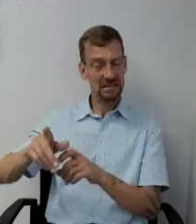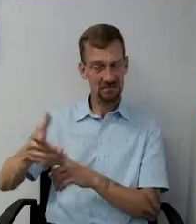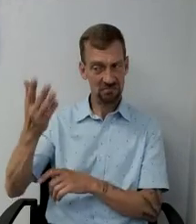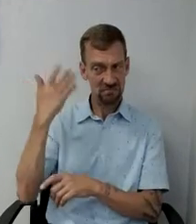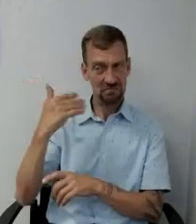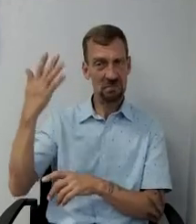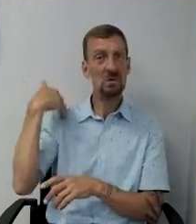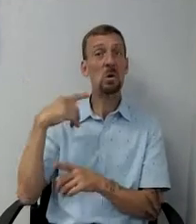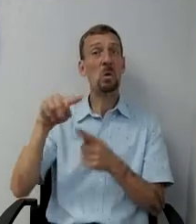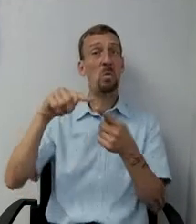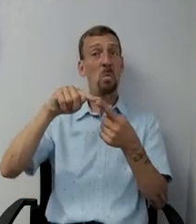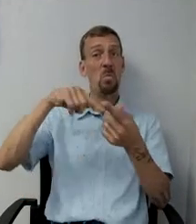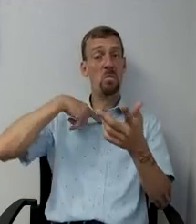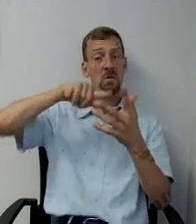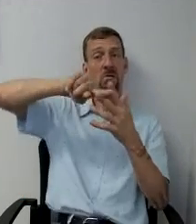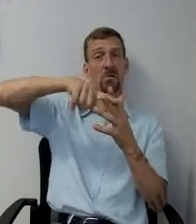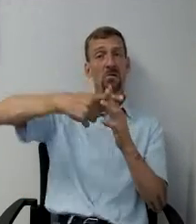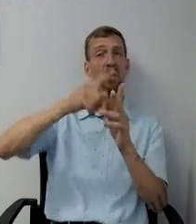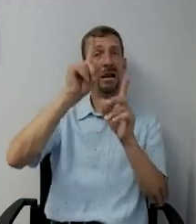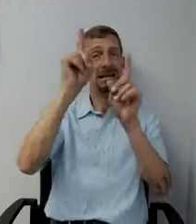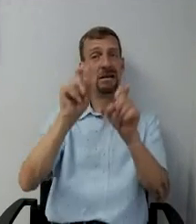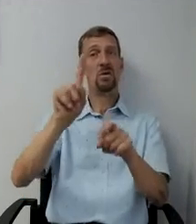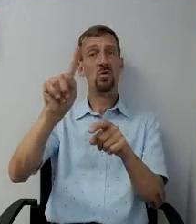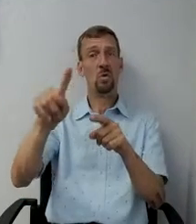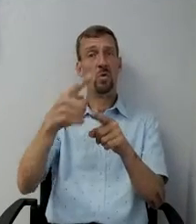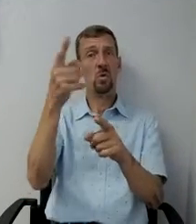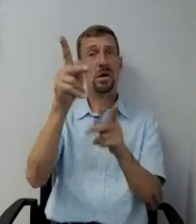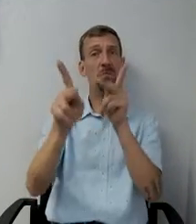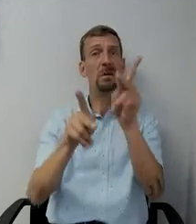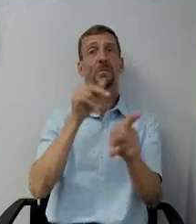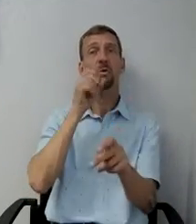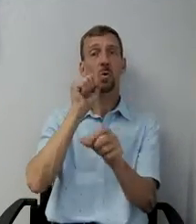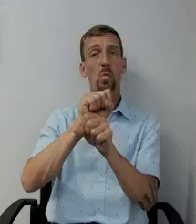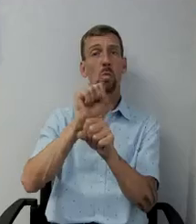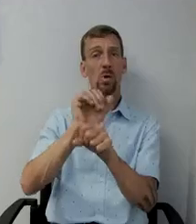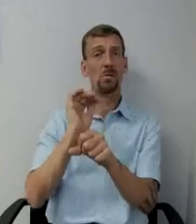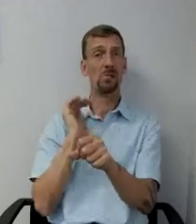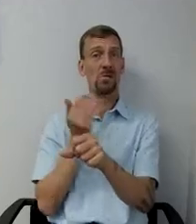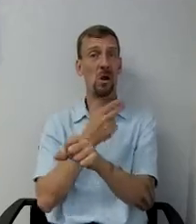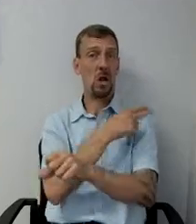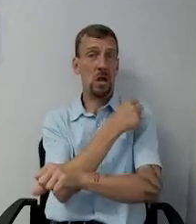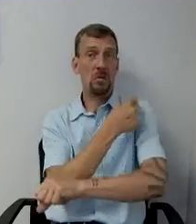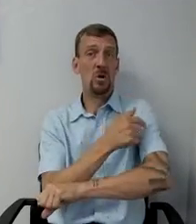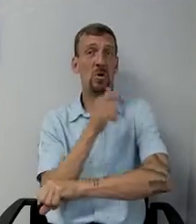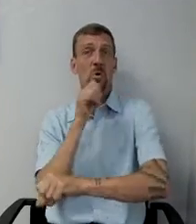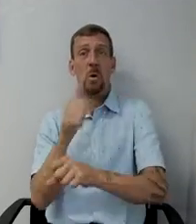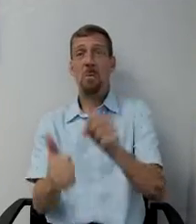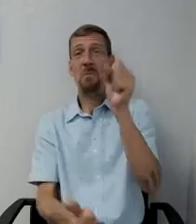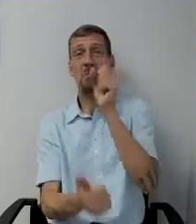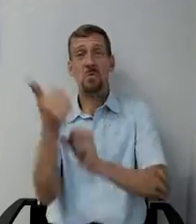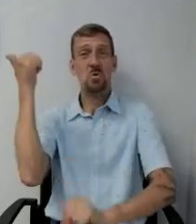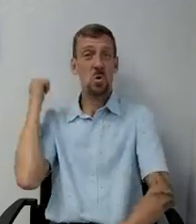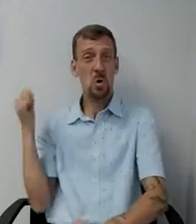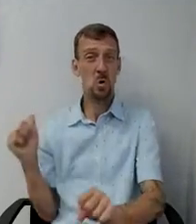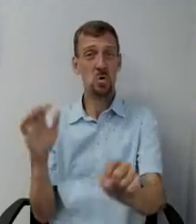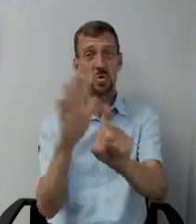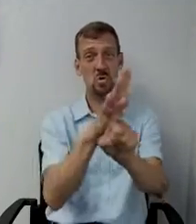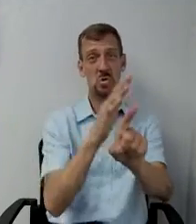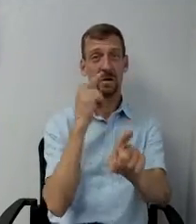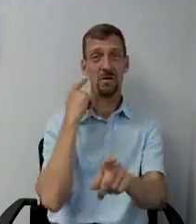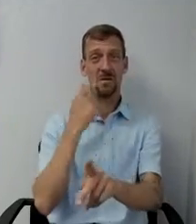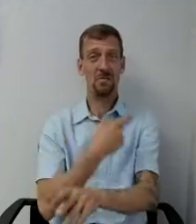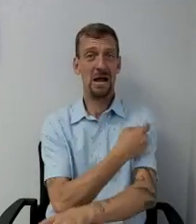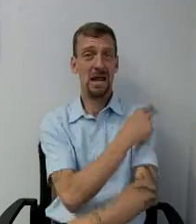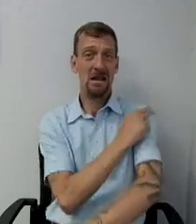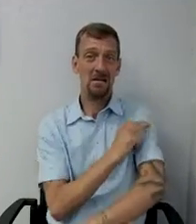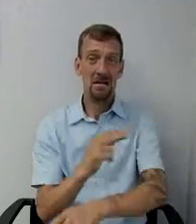testing just those employees and providers that had had the greatest exposure to COVID patients. Those that work